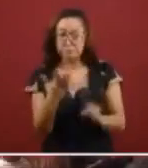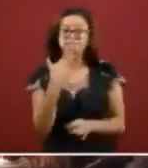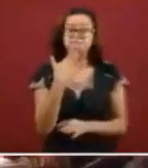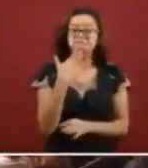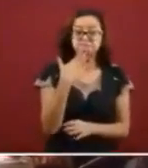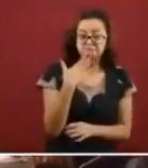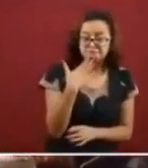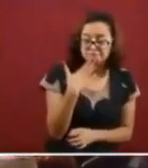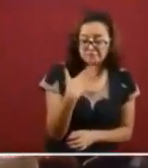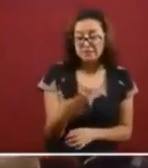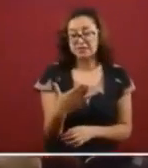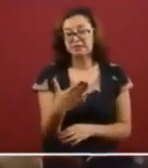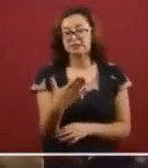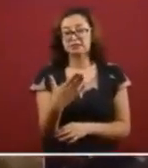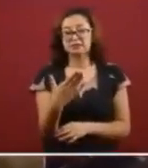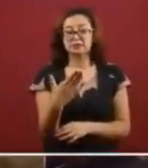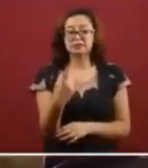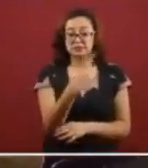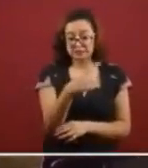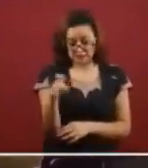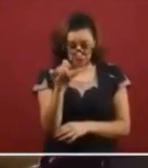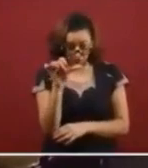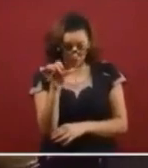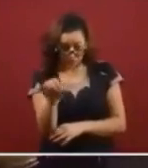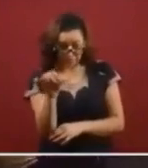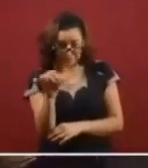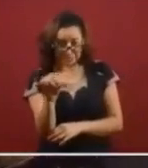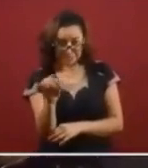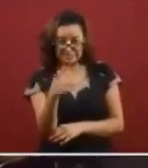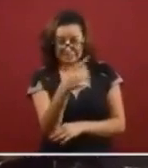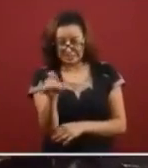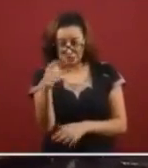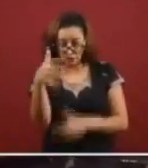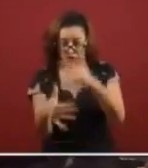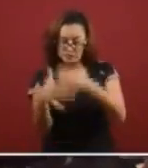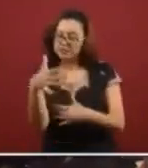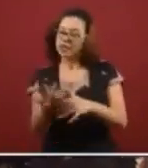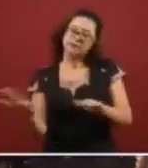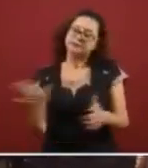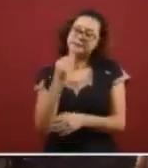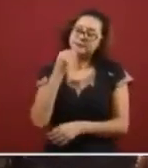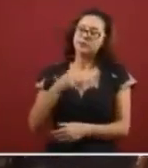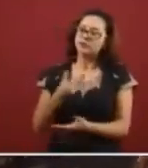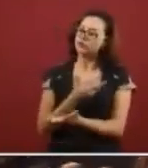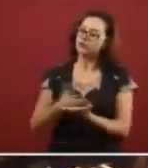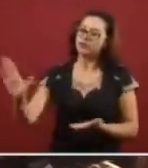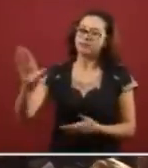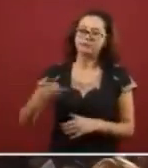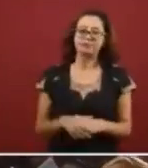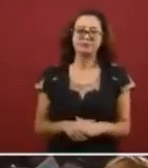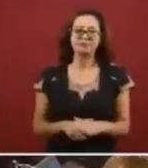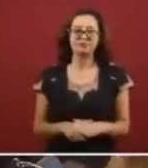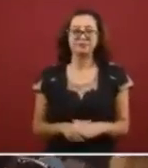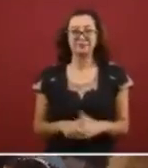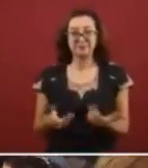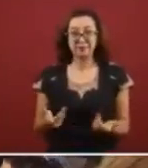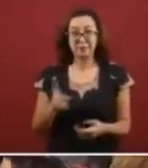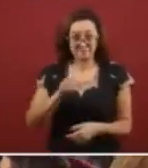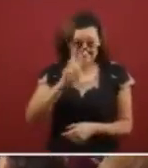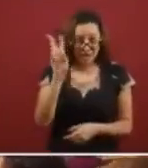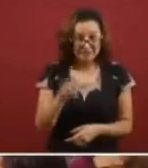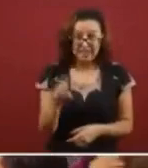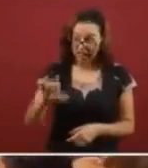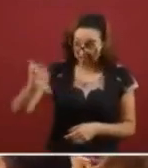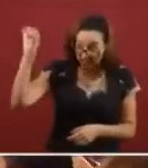But the one who answered 116 or 115, they didn't get to go in.